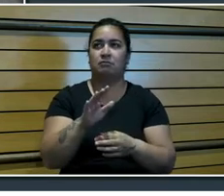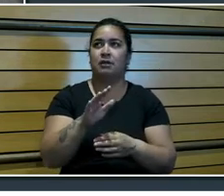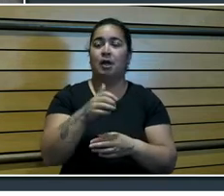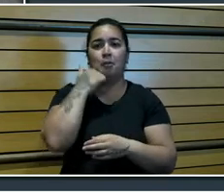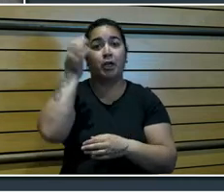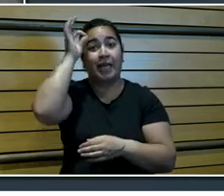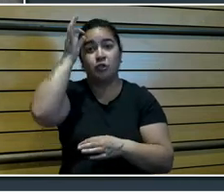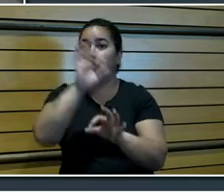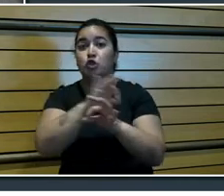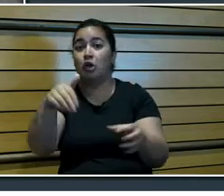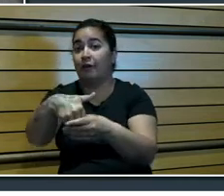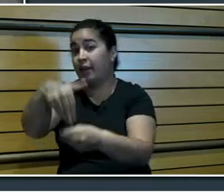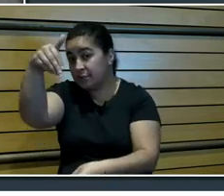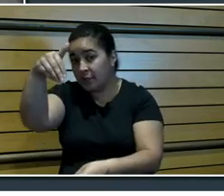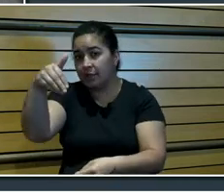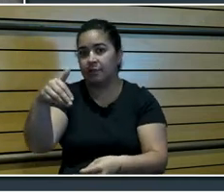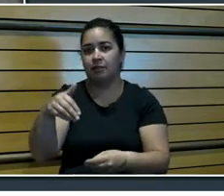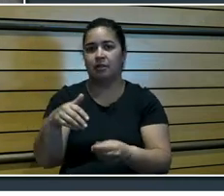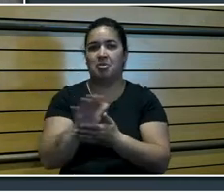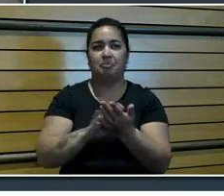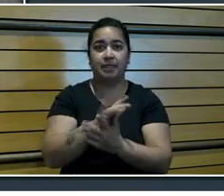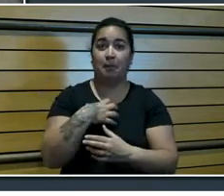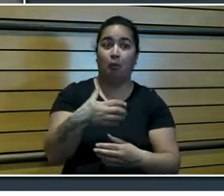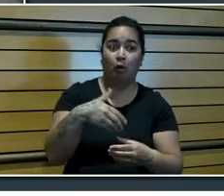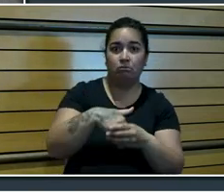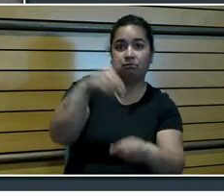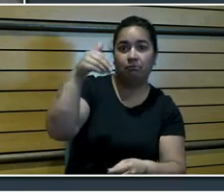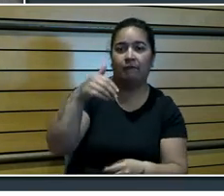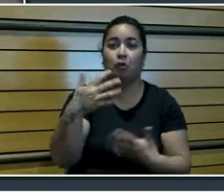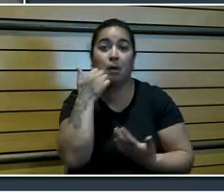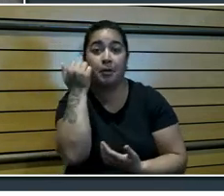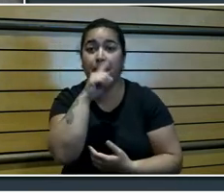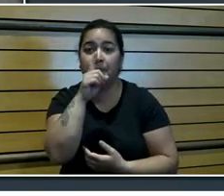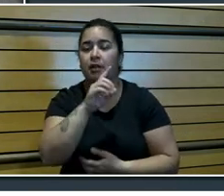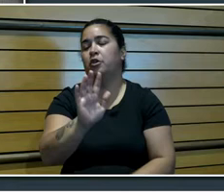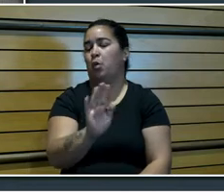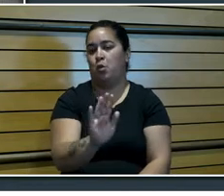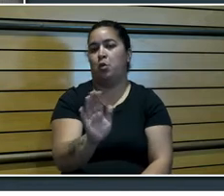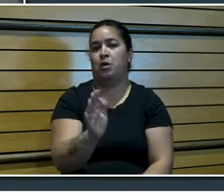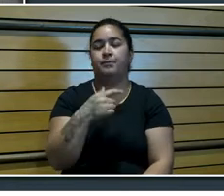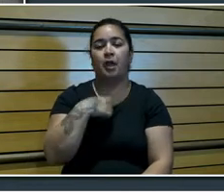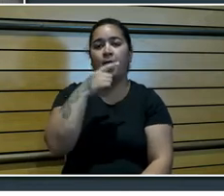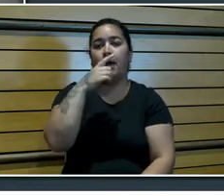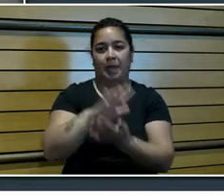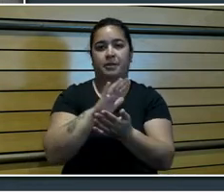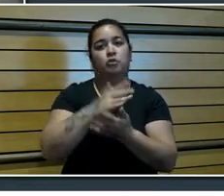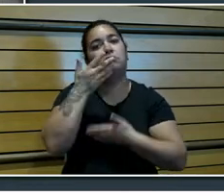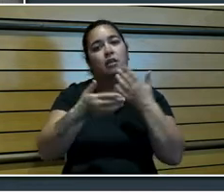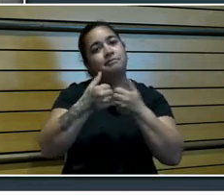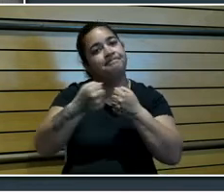or give those on the Māori roll more votes or more chance for election. I'm happy to explain this further during question time